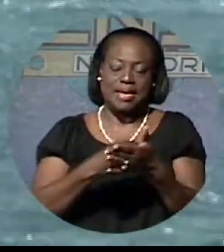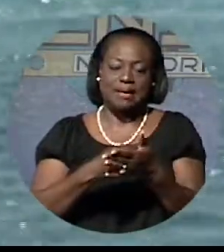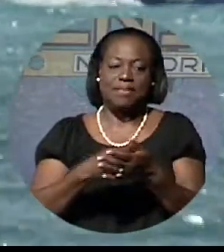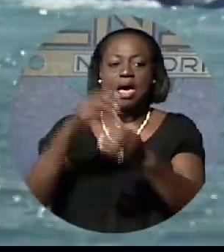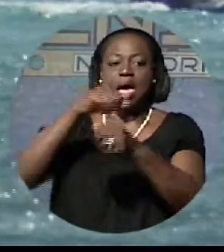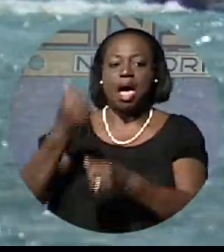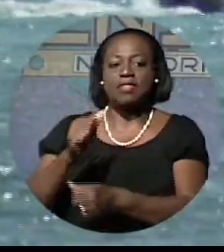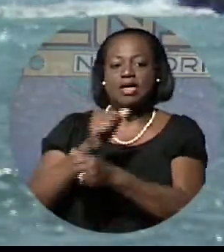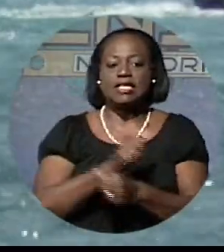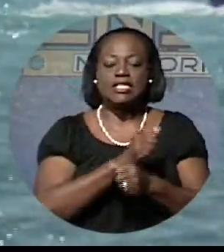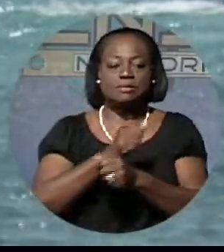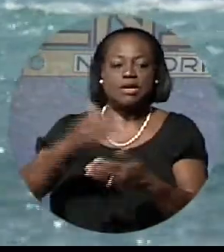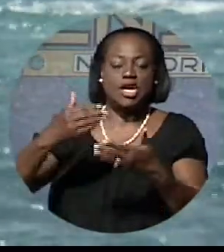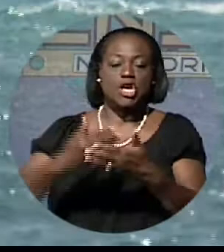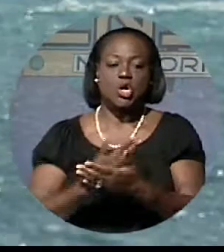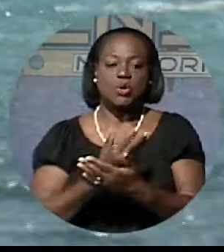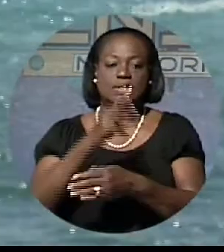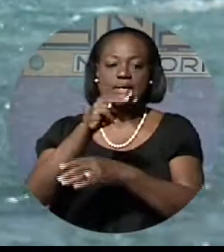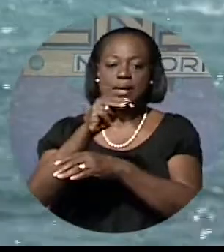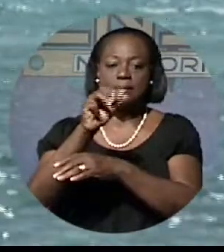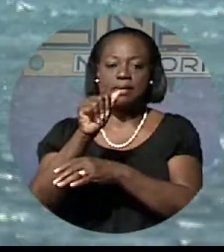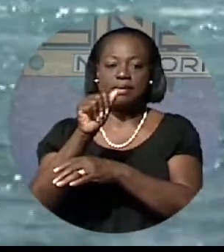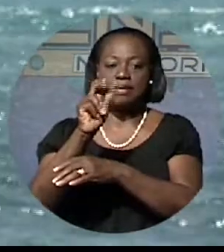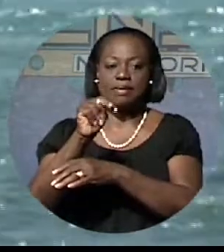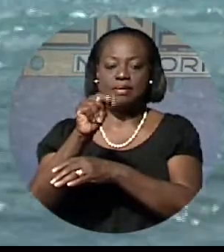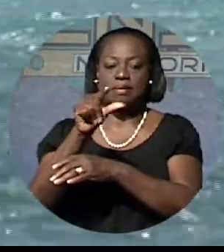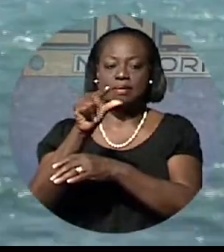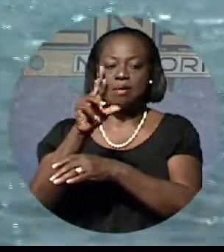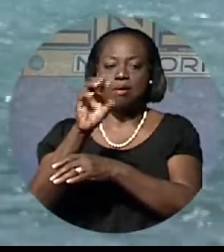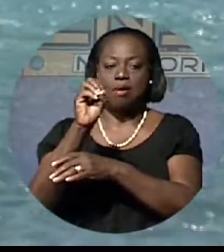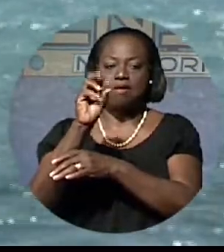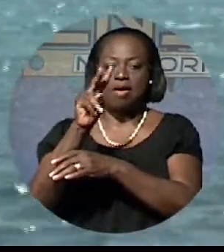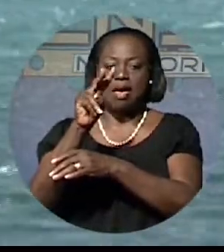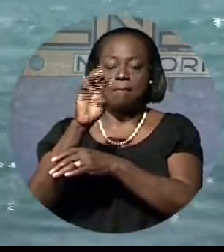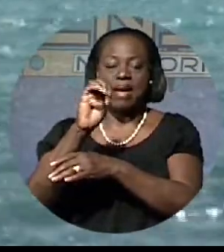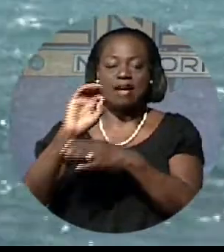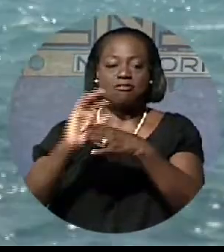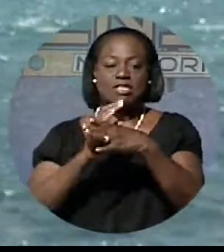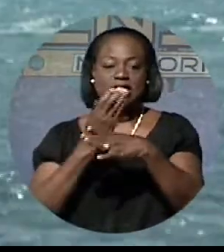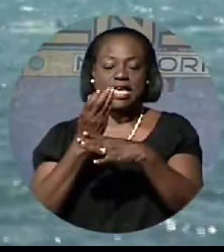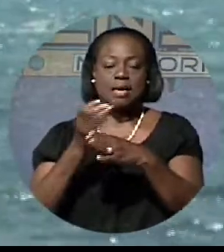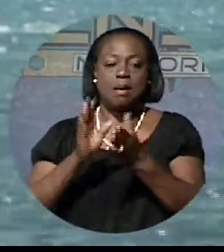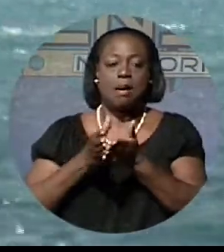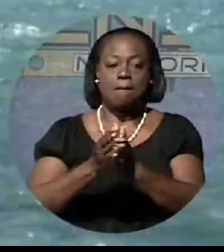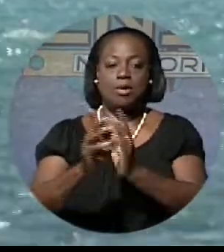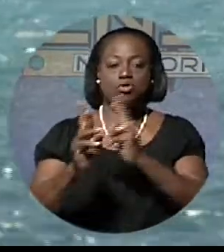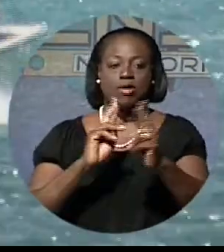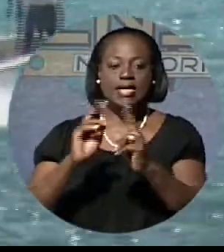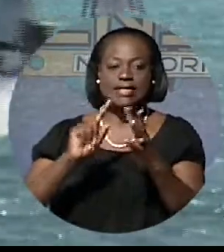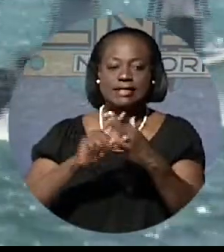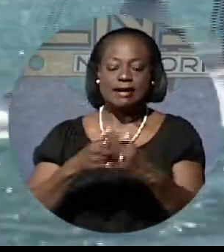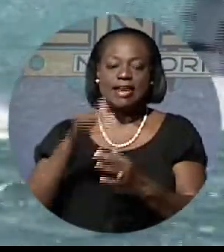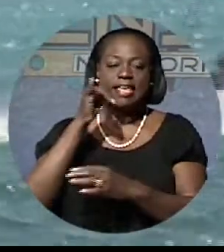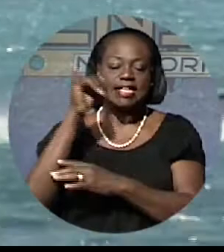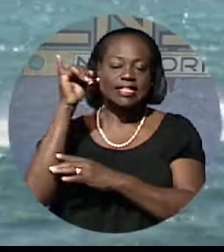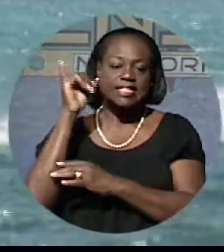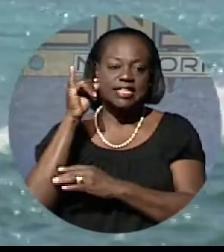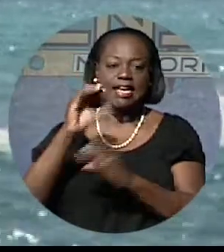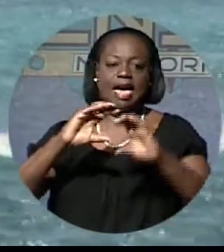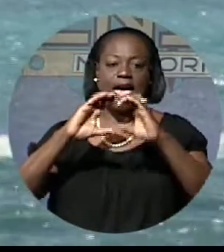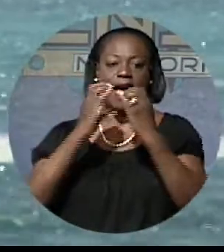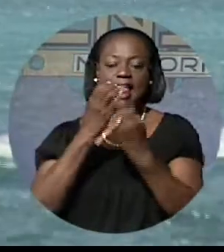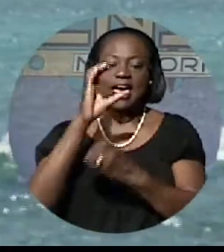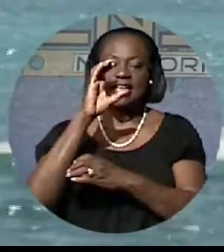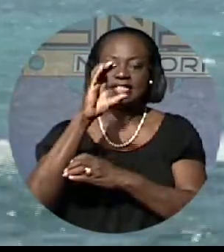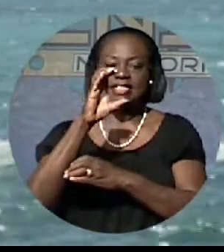from Andres, Mangrove Key Class C Regatta got started yesterday. How about those Class C boats sailing? It was my